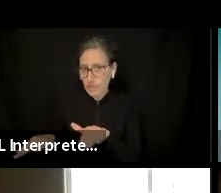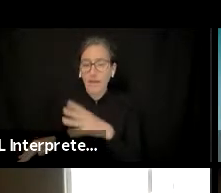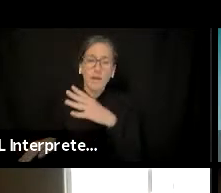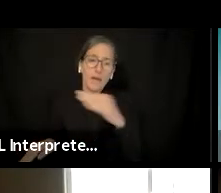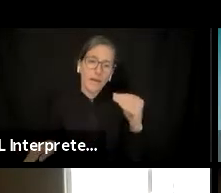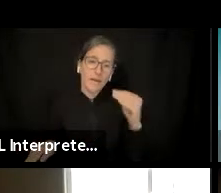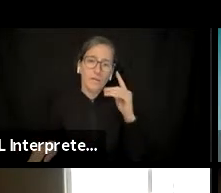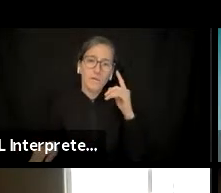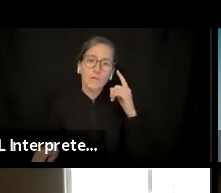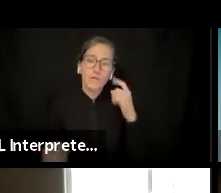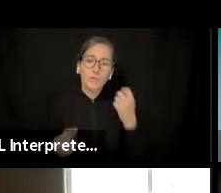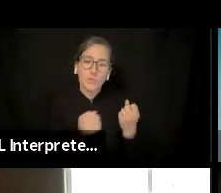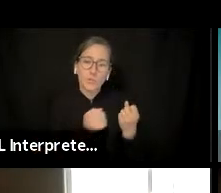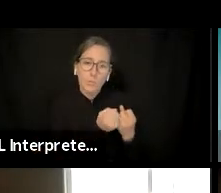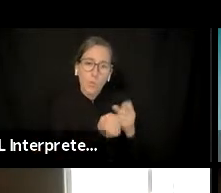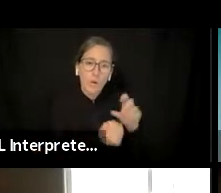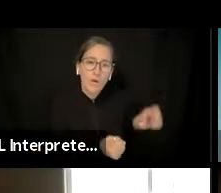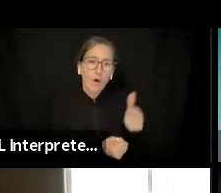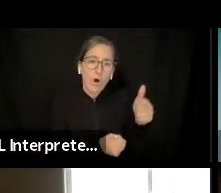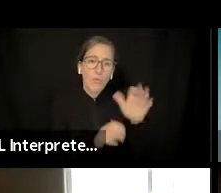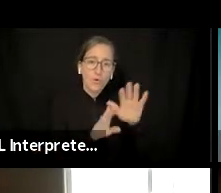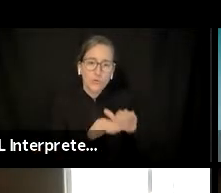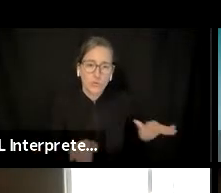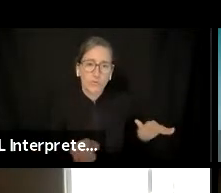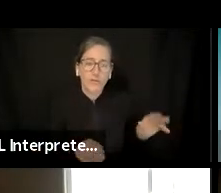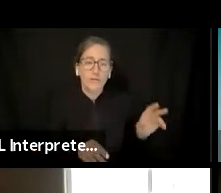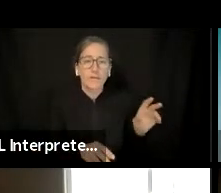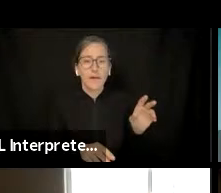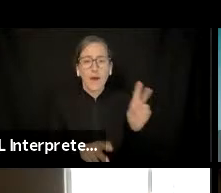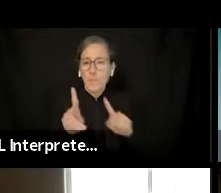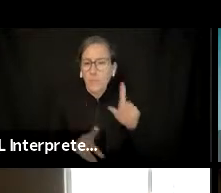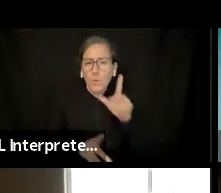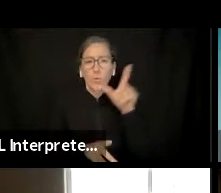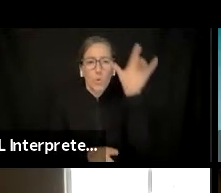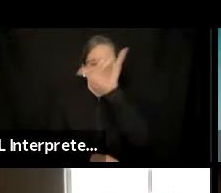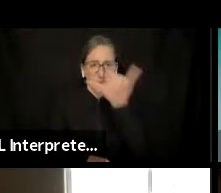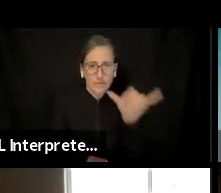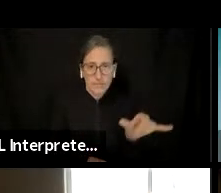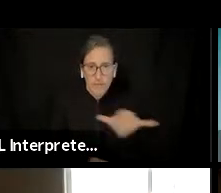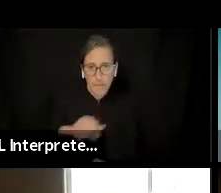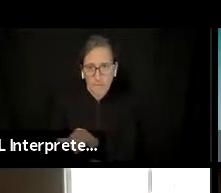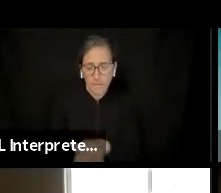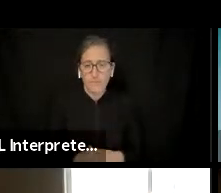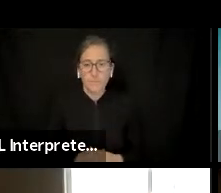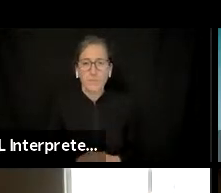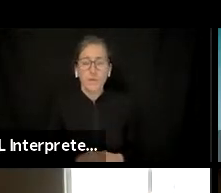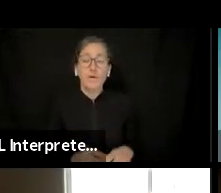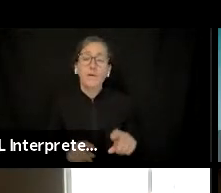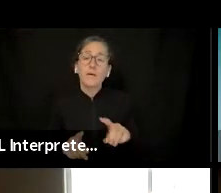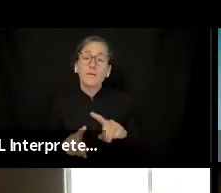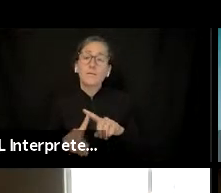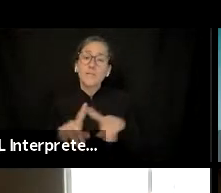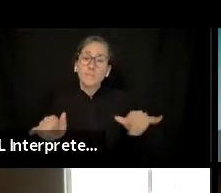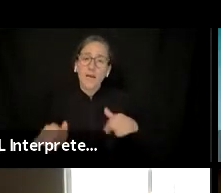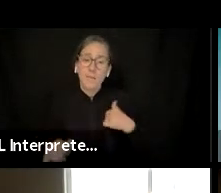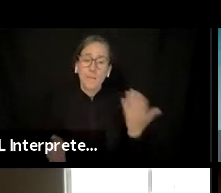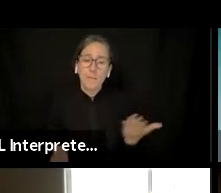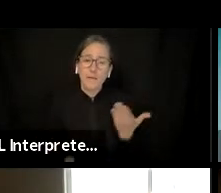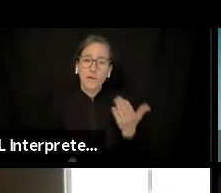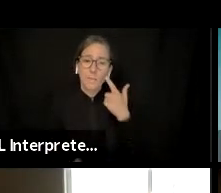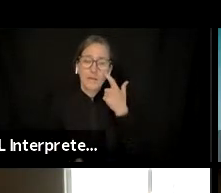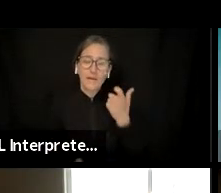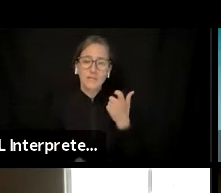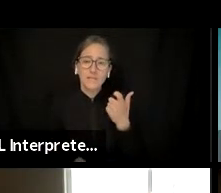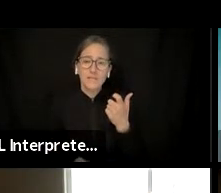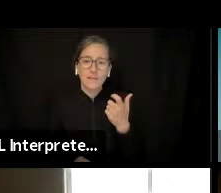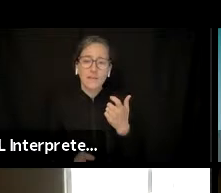other kids and humans who look like them, but also I'm here just because I also get to do DEI